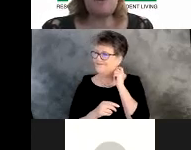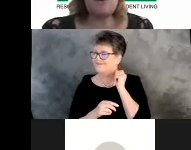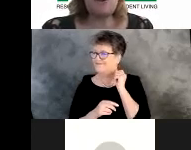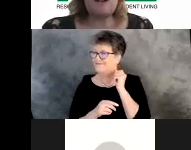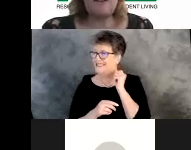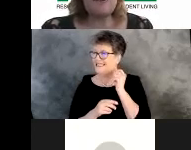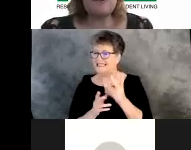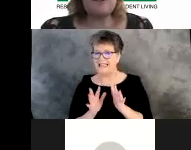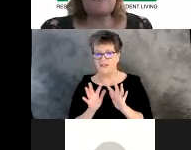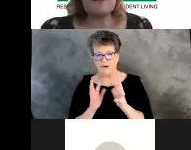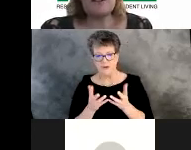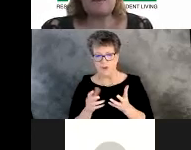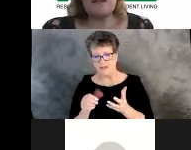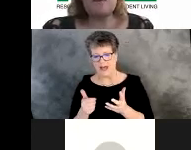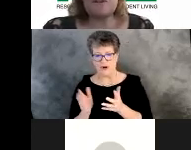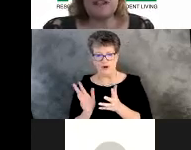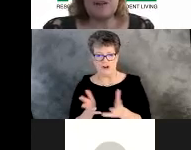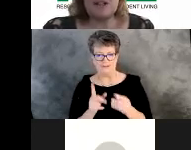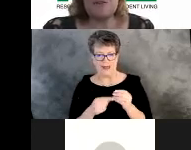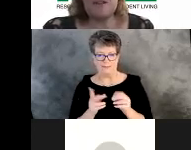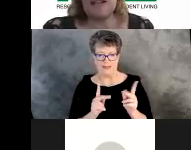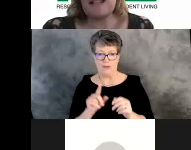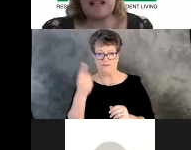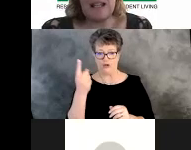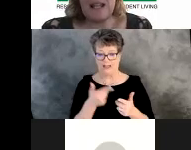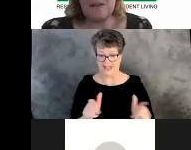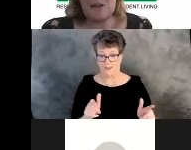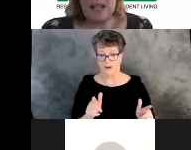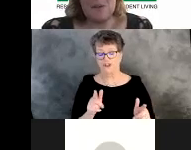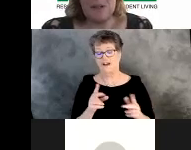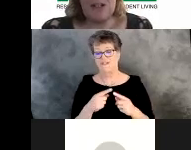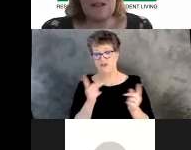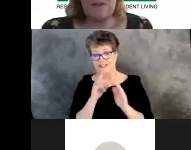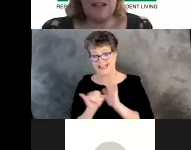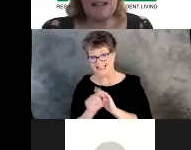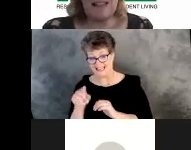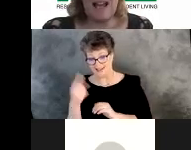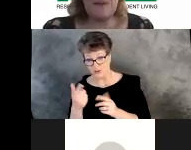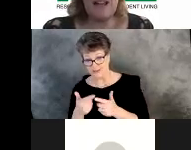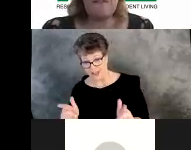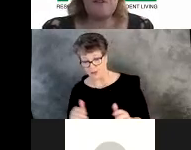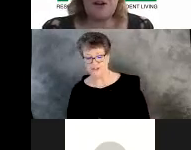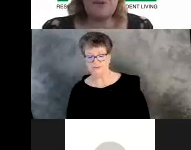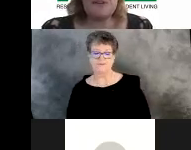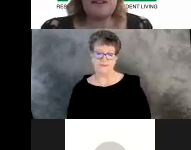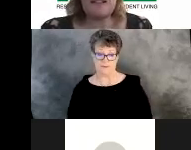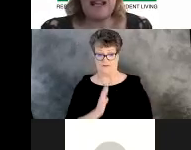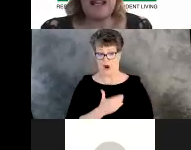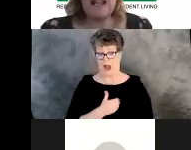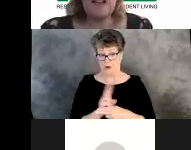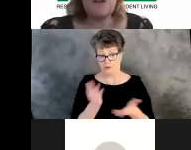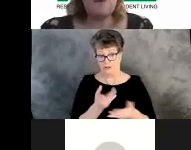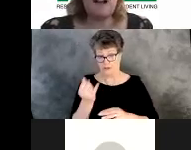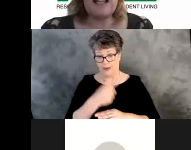there's a whole other conversation about people first language versus identity first language and things like that. But for our purposes